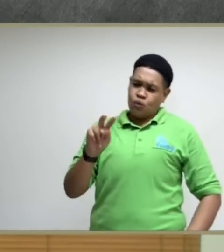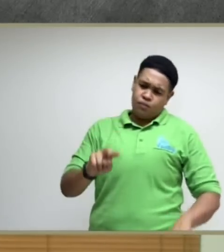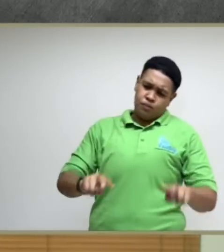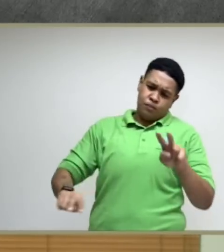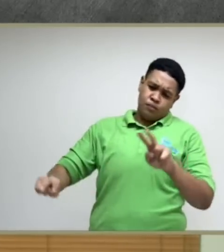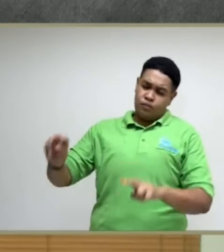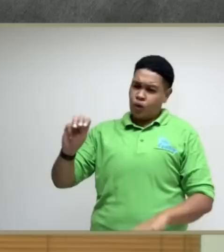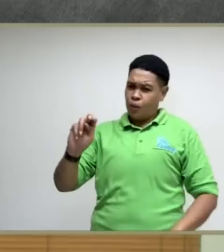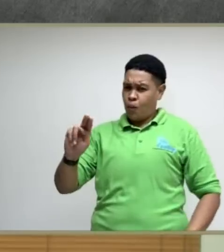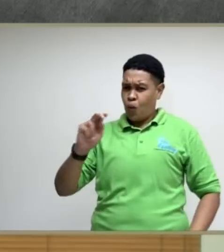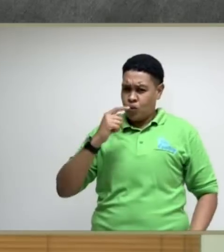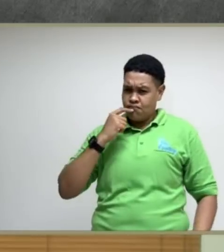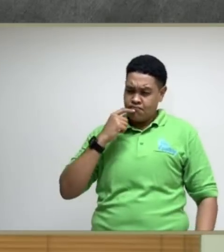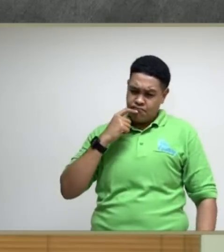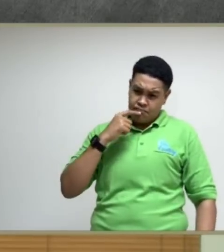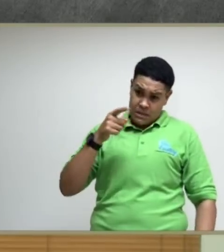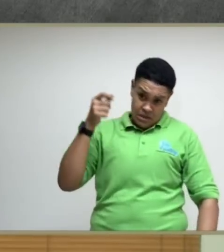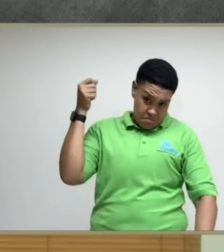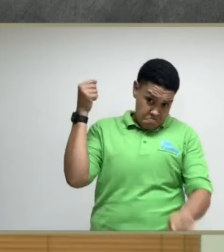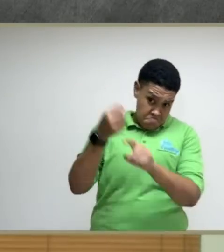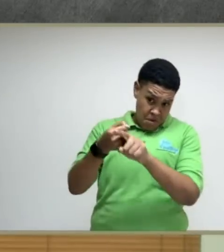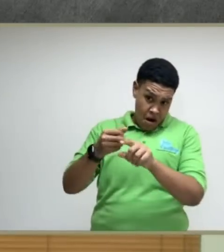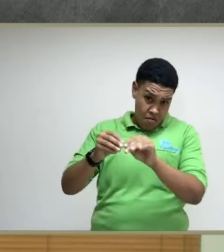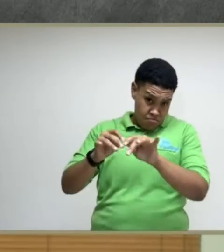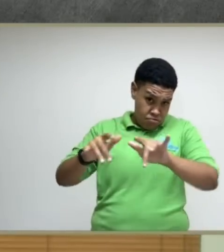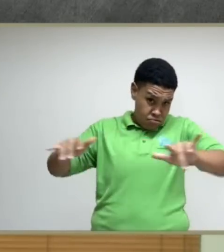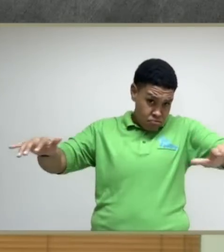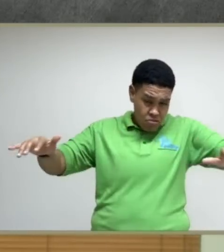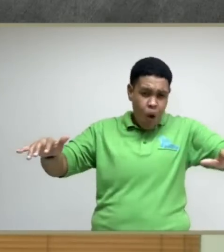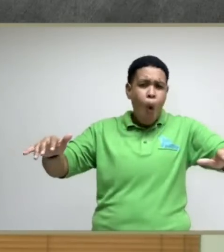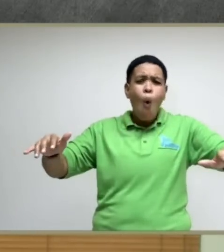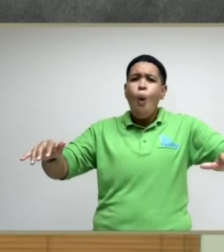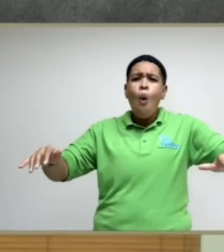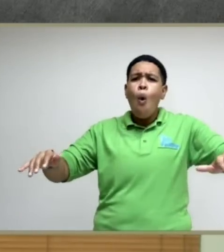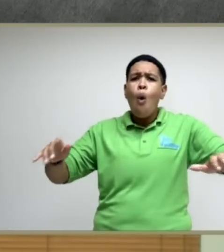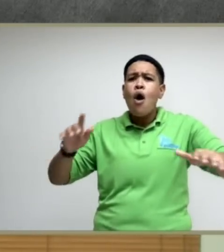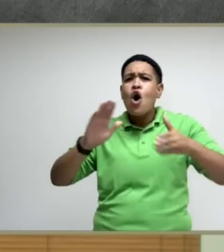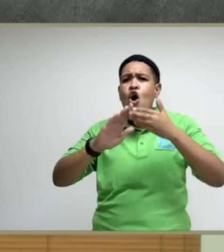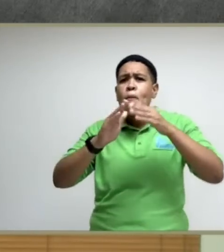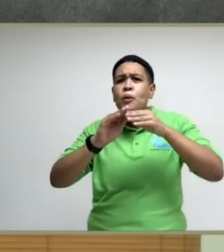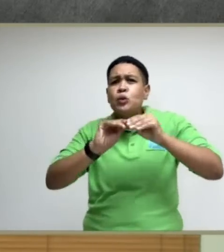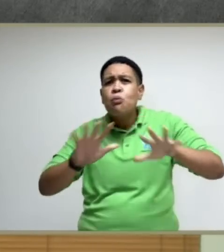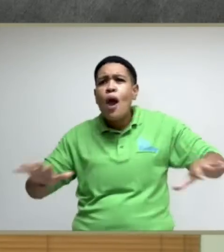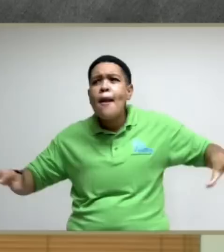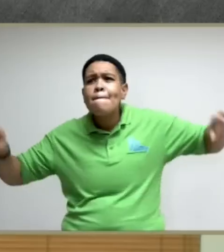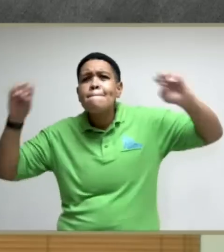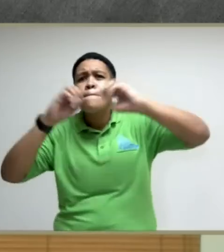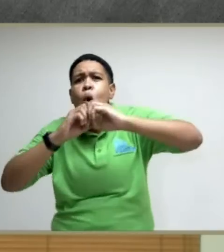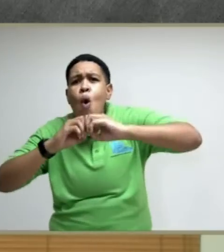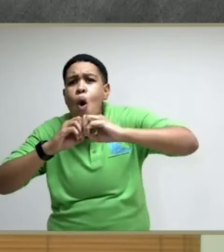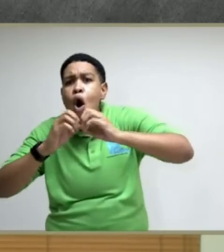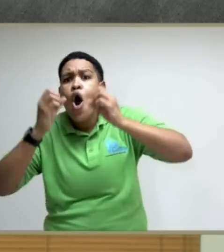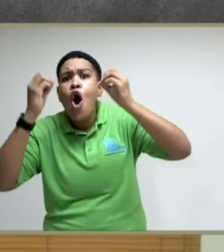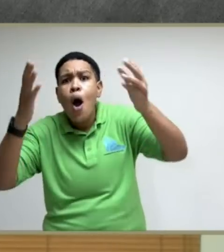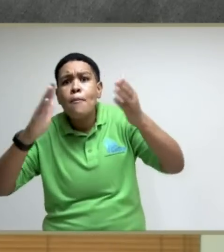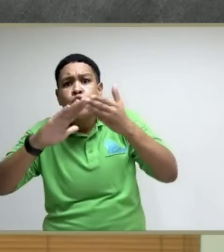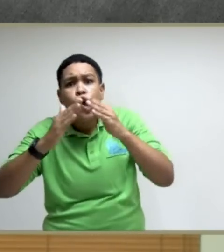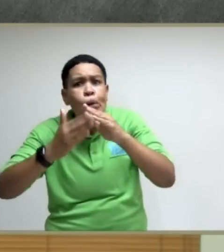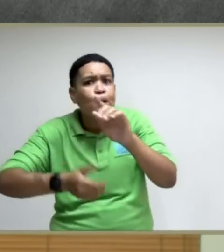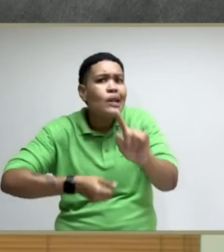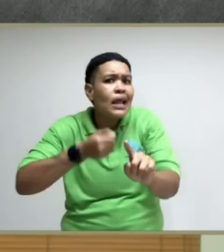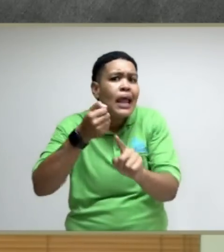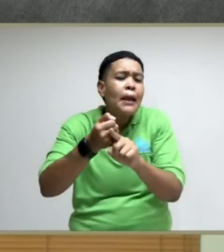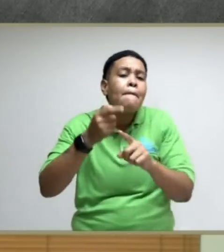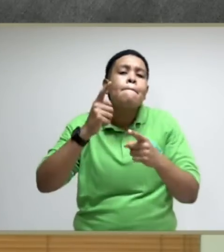it is that it has an impact on transmissibility and community spread, the amount of communities that are affected, and